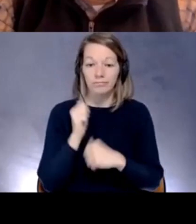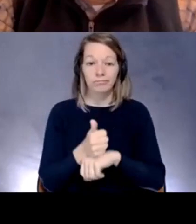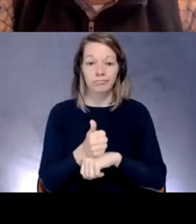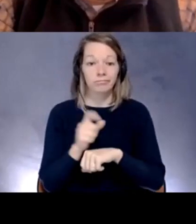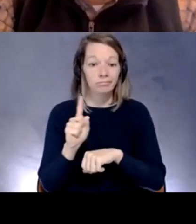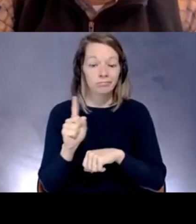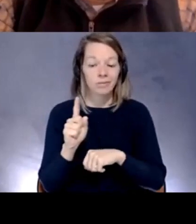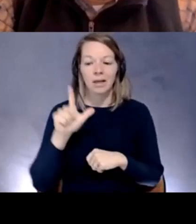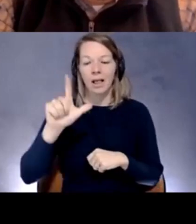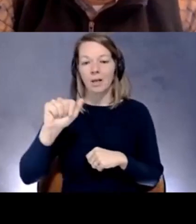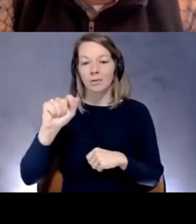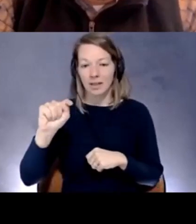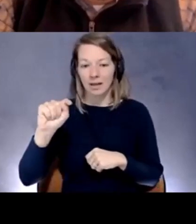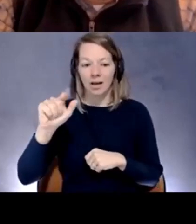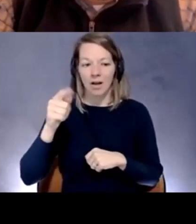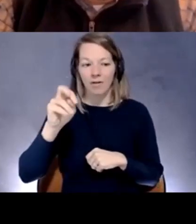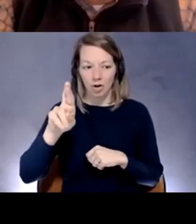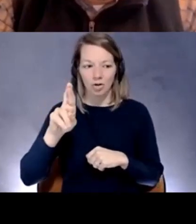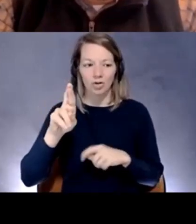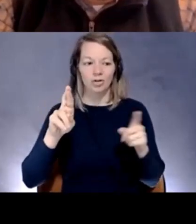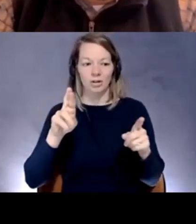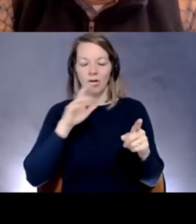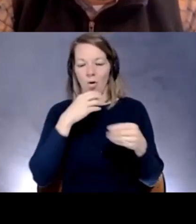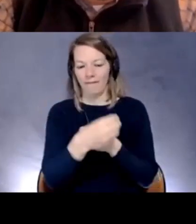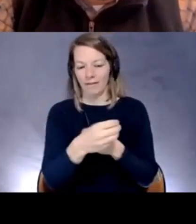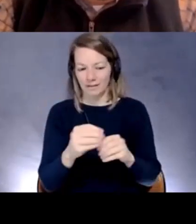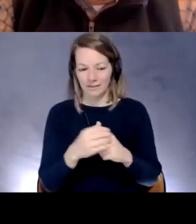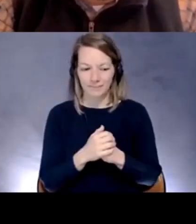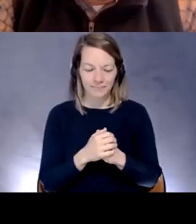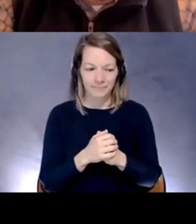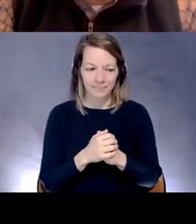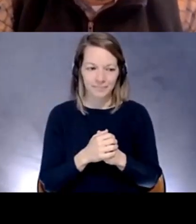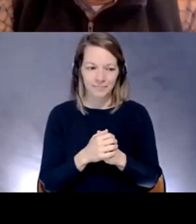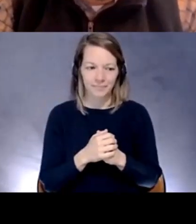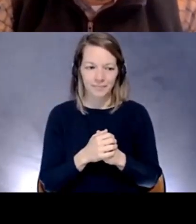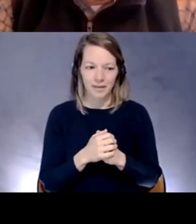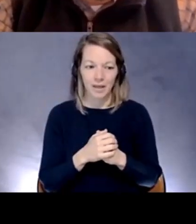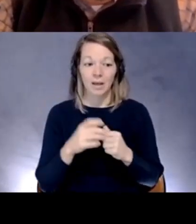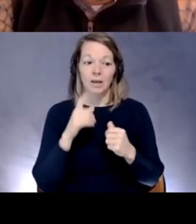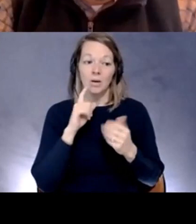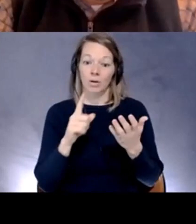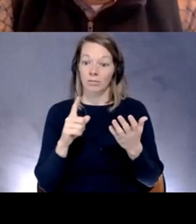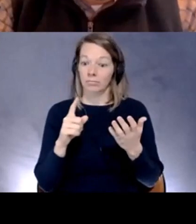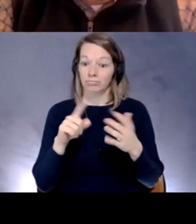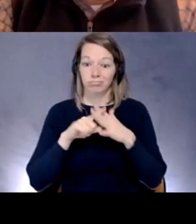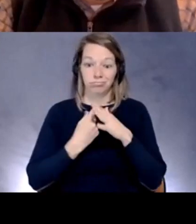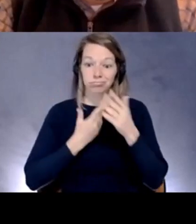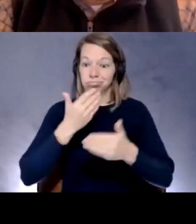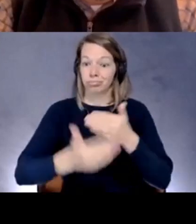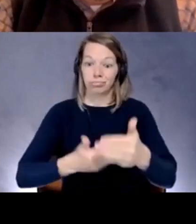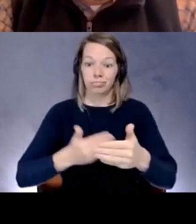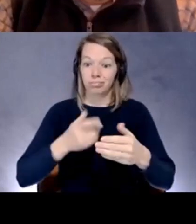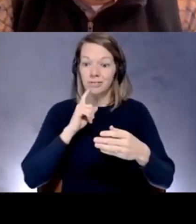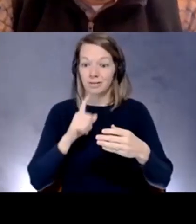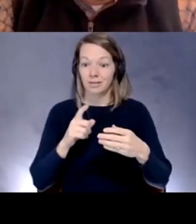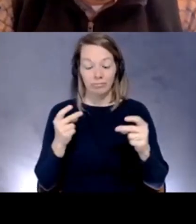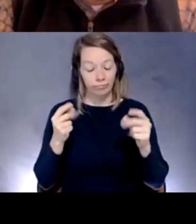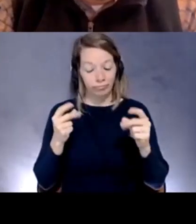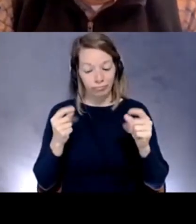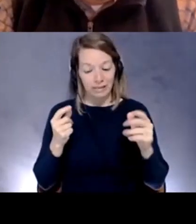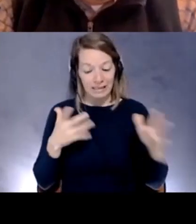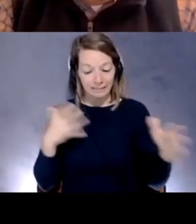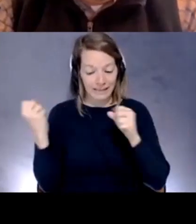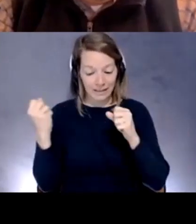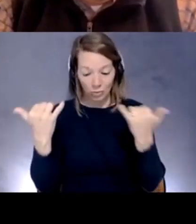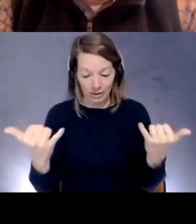in Lieutenant Governor Diane Primavera's office. So I'll dive right in. We are on a breakneck speed here today. So